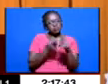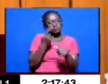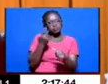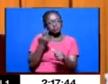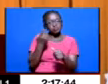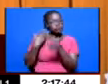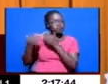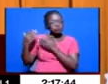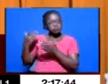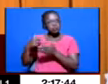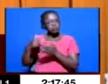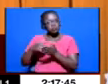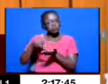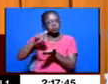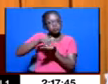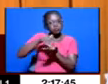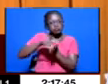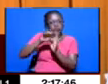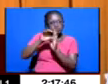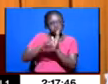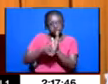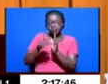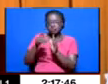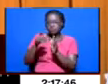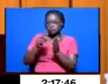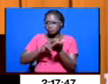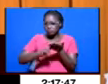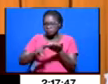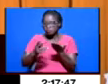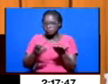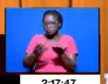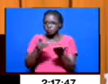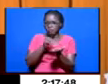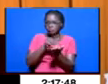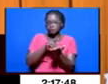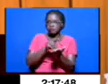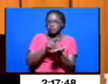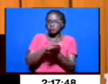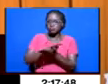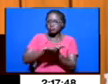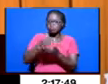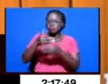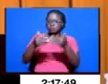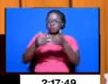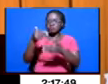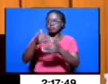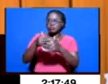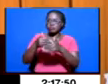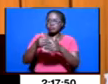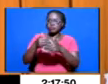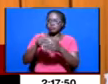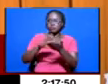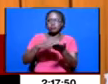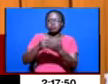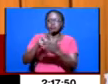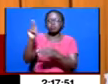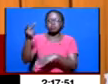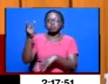history, context, and constitutional text, I find that the doctrine of basic structure is applicable to Kenya.